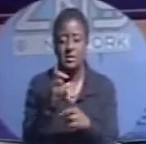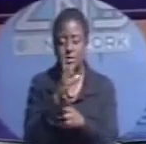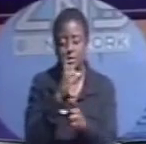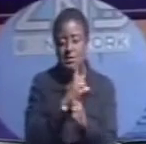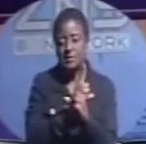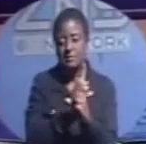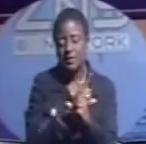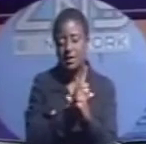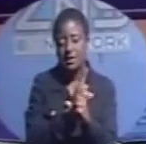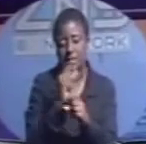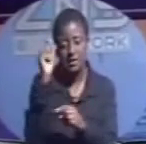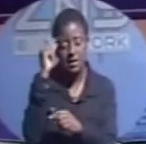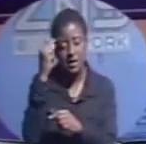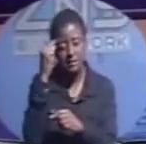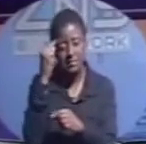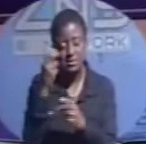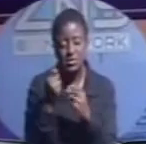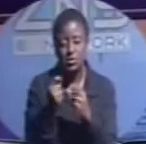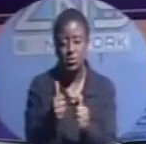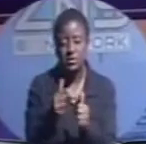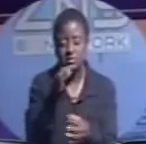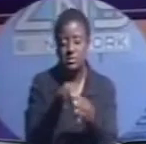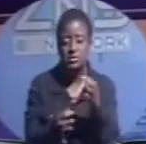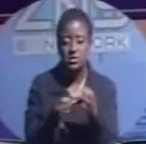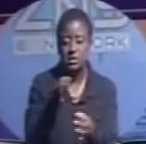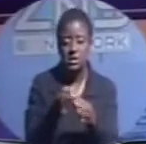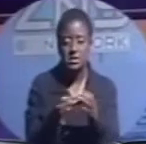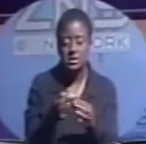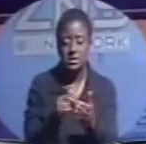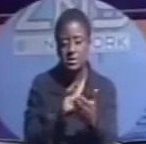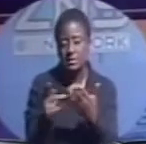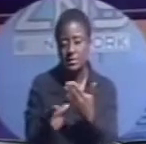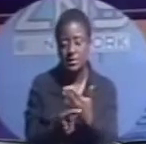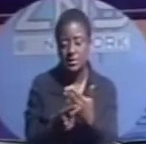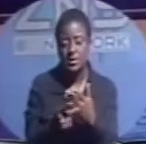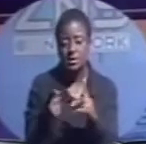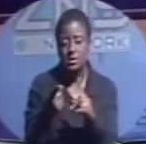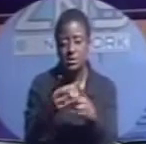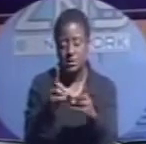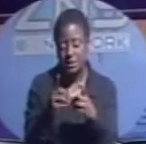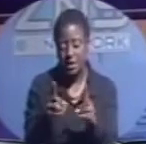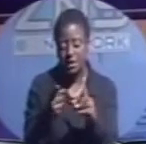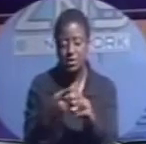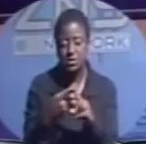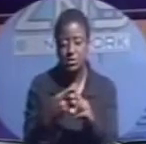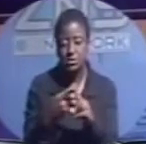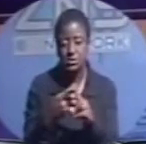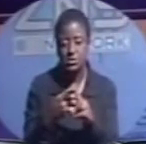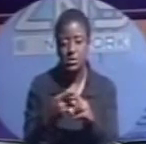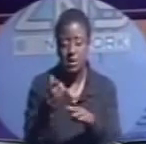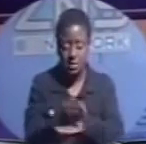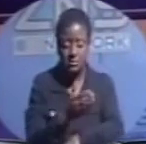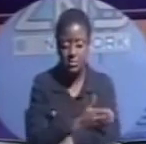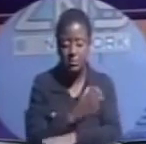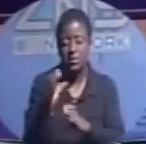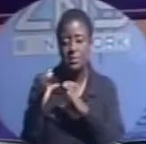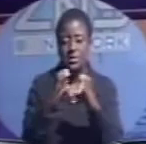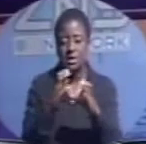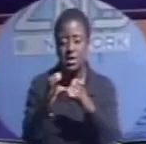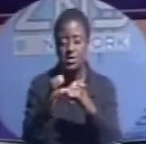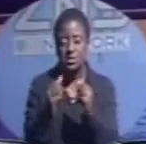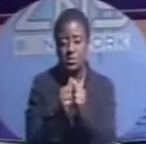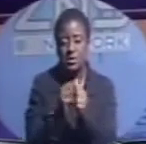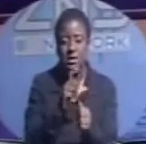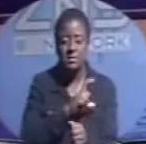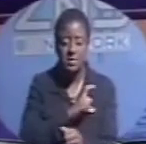designed to strengthen the relationship and communication between relevant agencies like the Attorney General's Office, the police force,